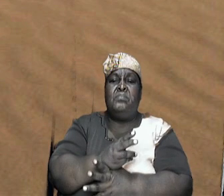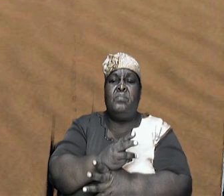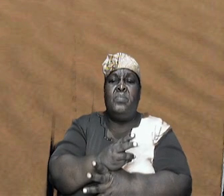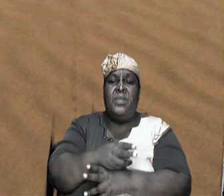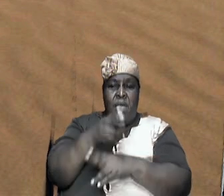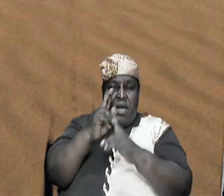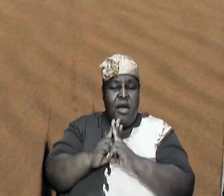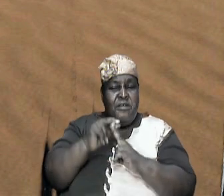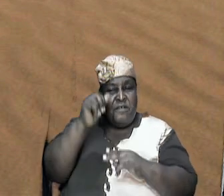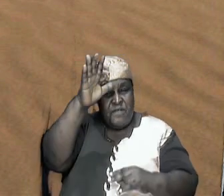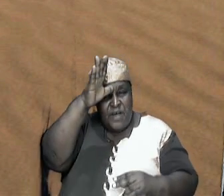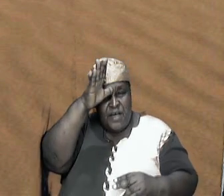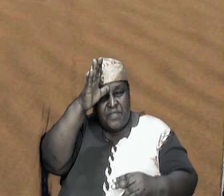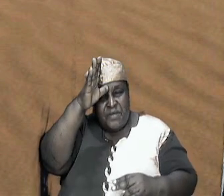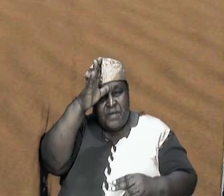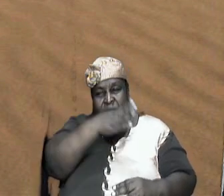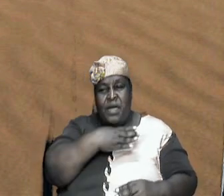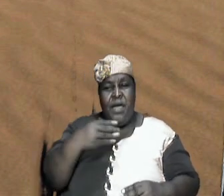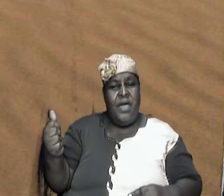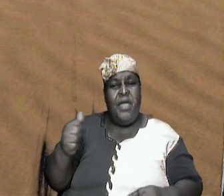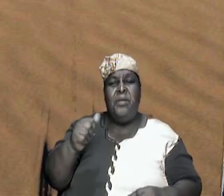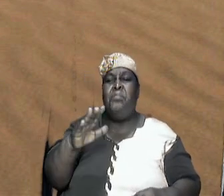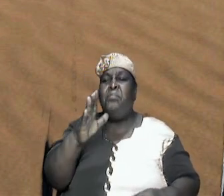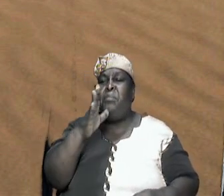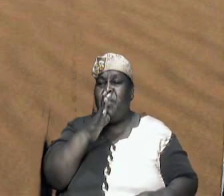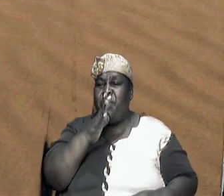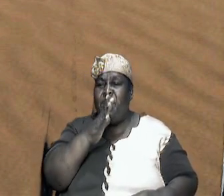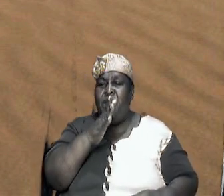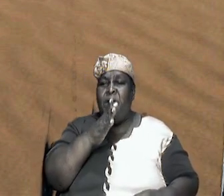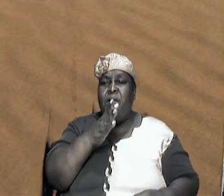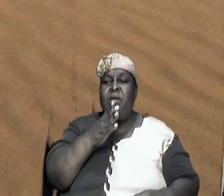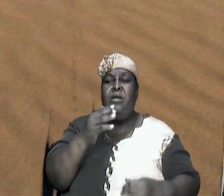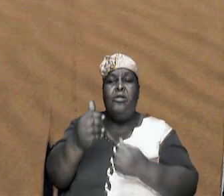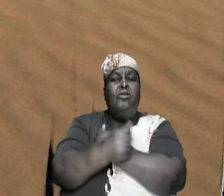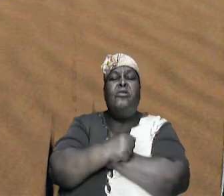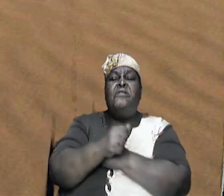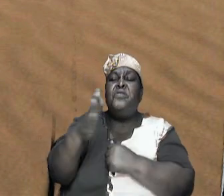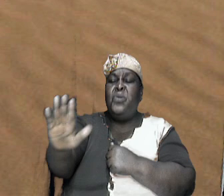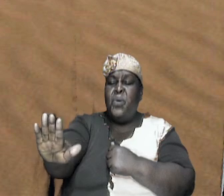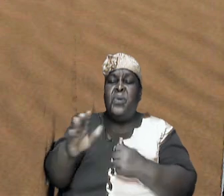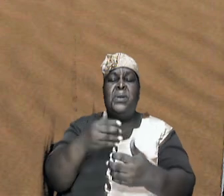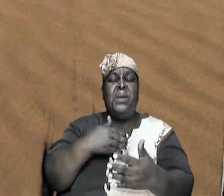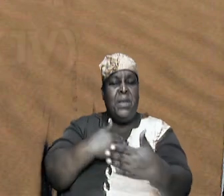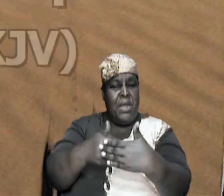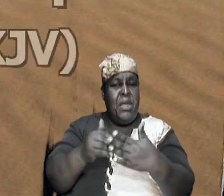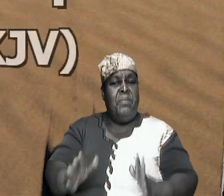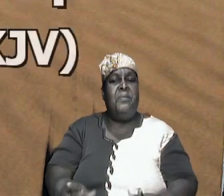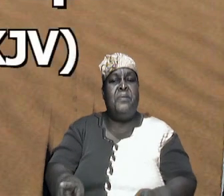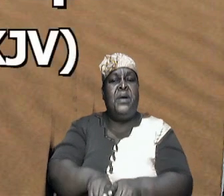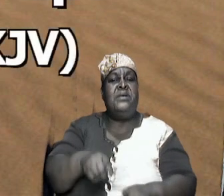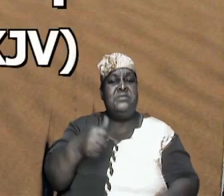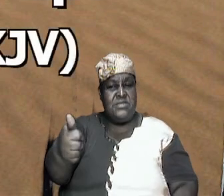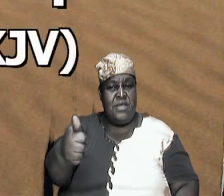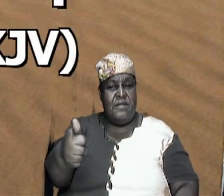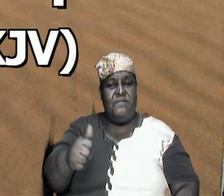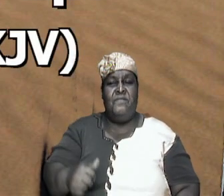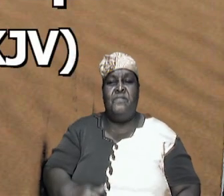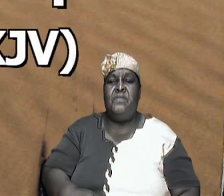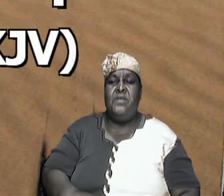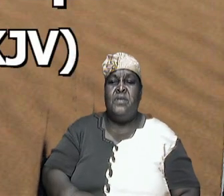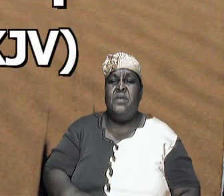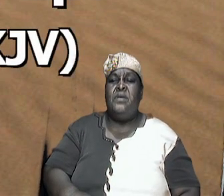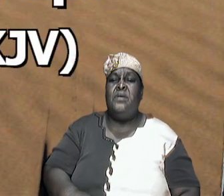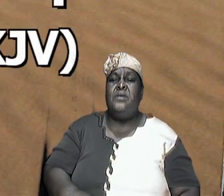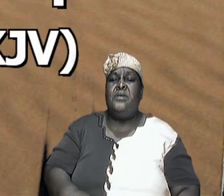Honor thy father and thy mother, and thou shalt love thy neighbor as thyself.